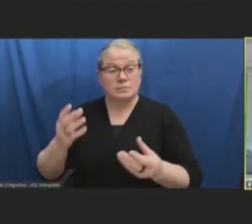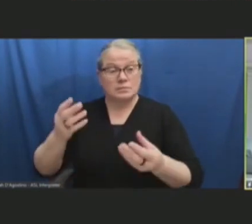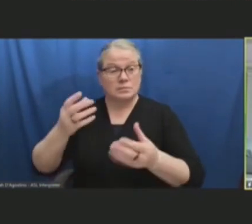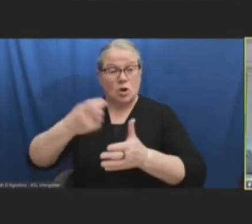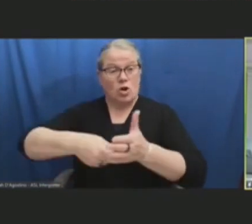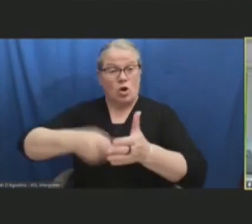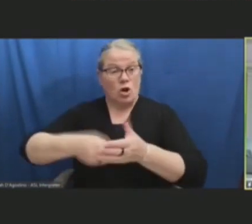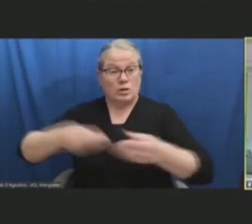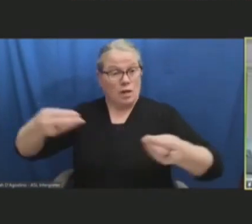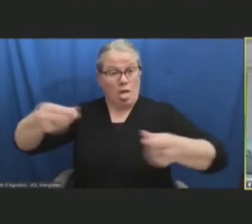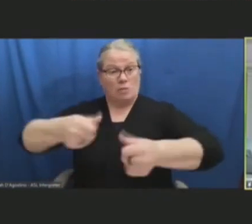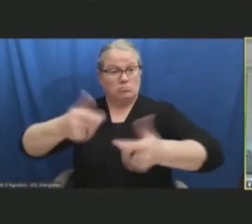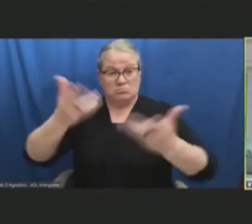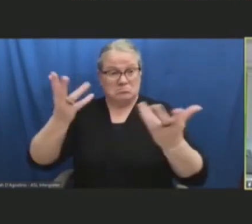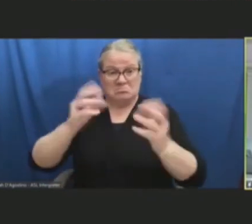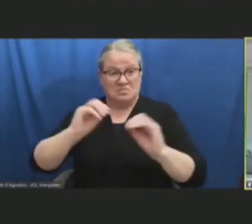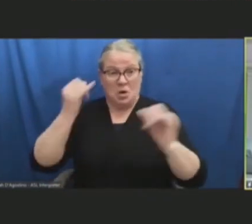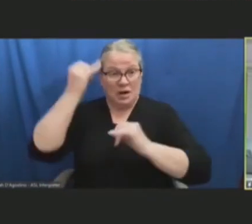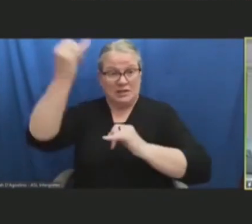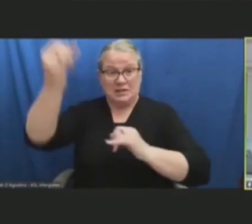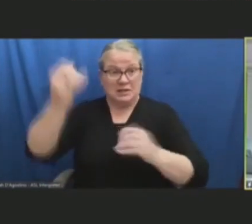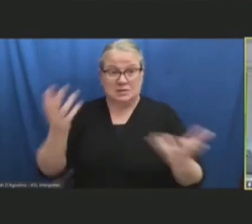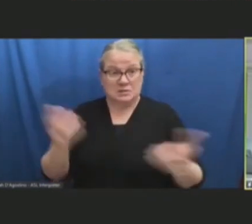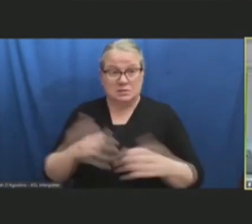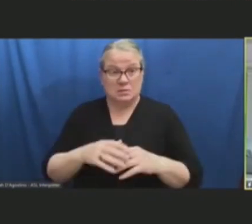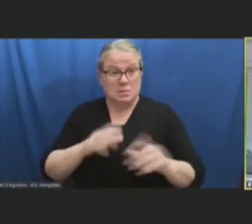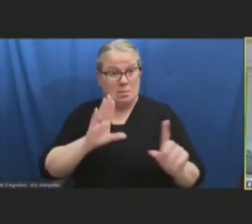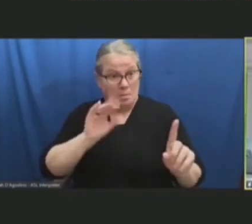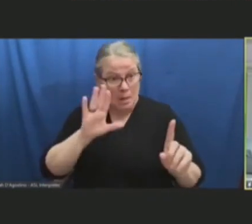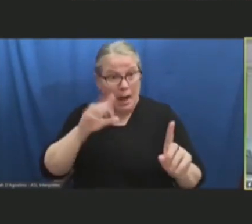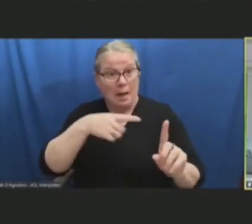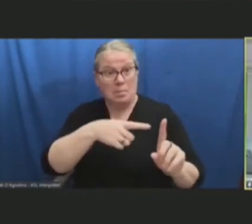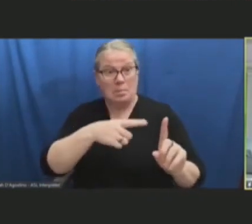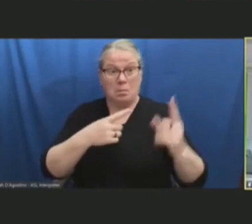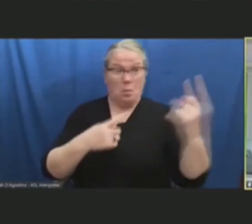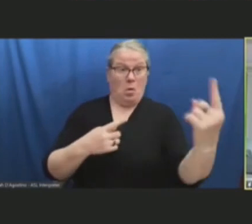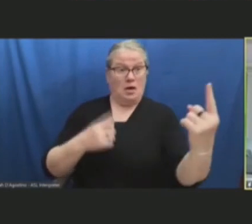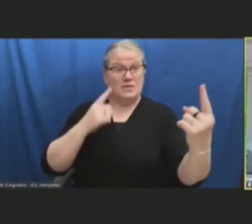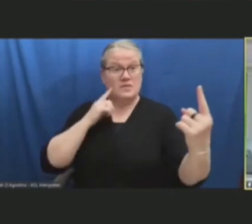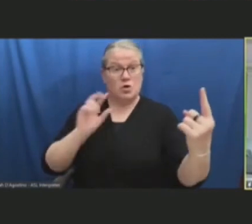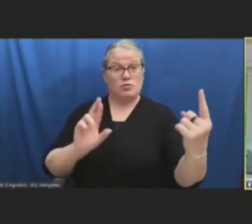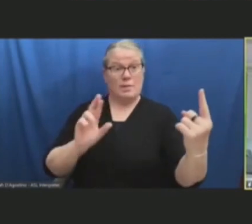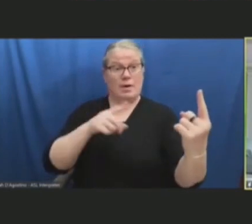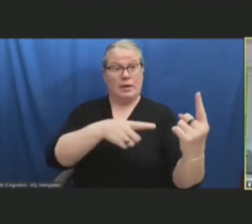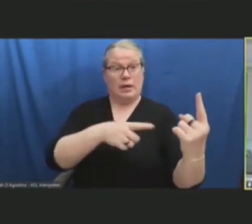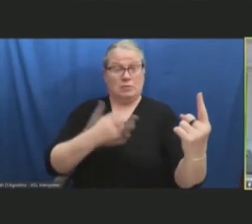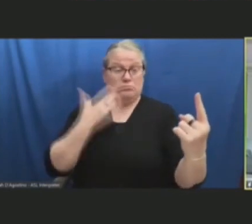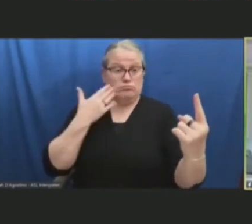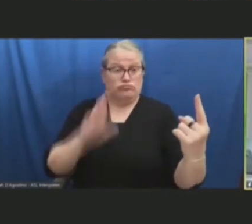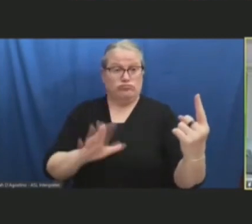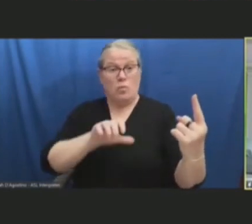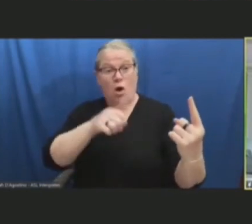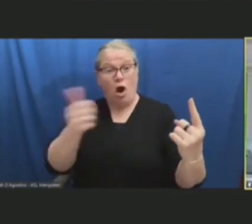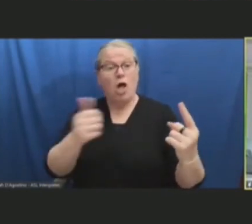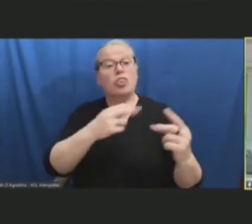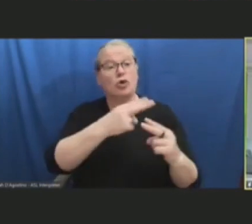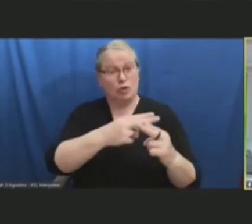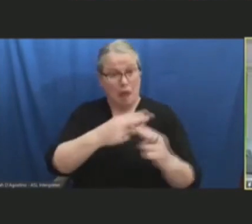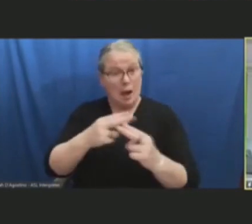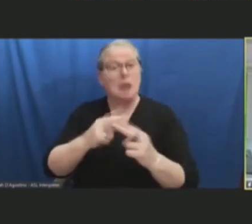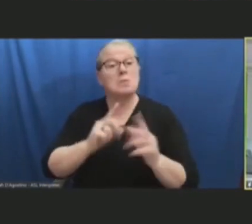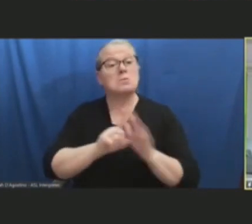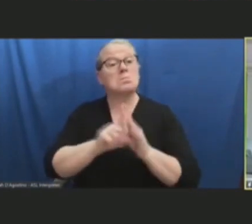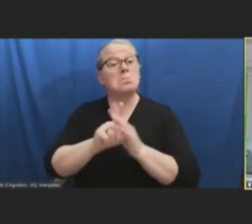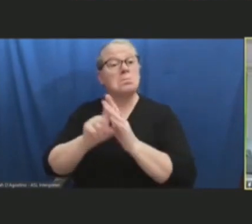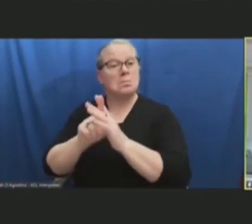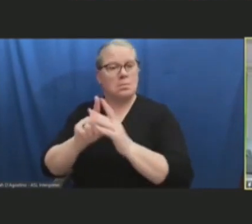whether Bob will be the only candidate for the Republican nomination. There'll be others. There have been some names circulating around, but we are